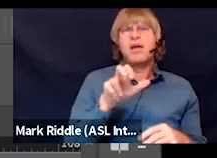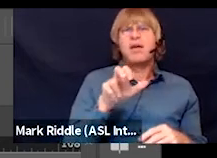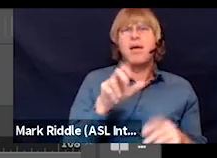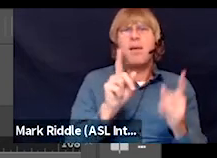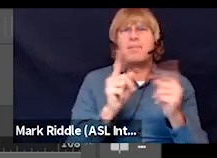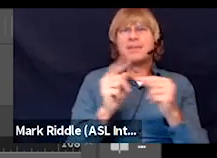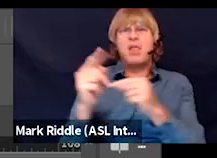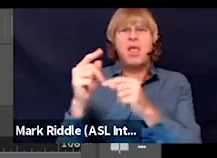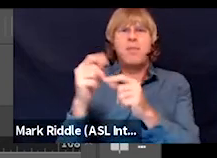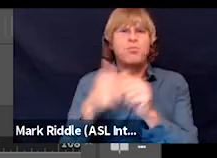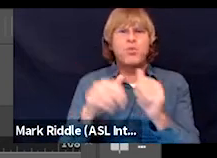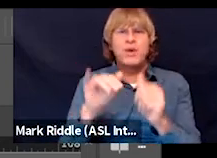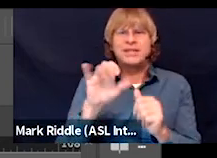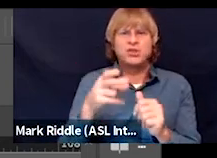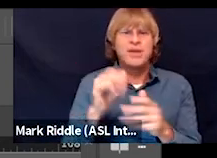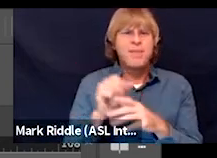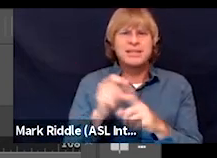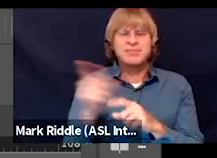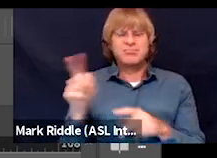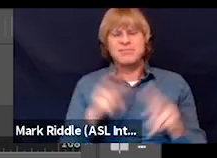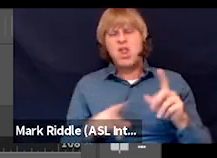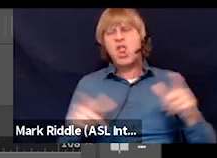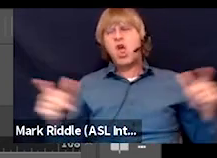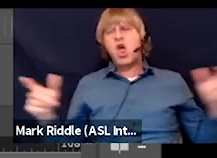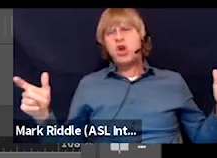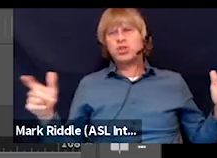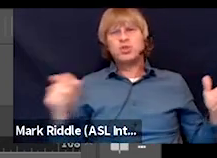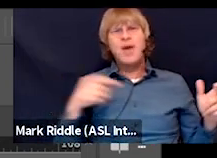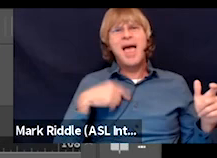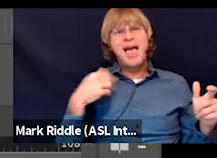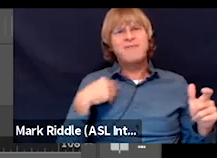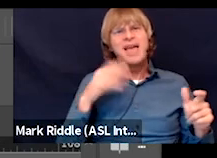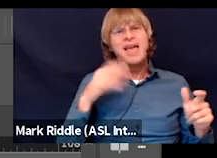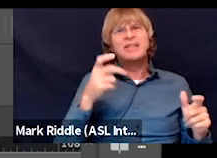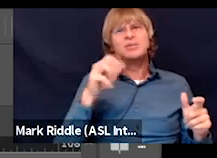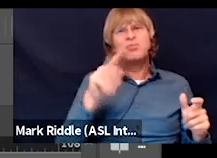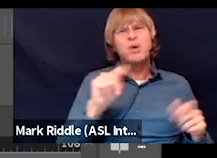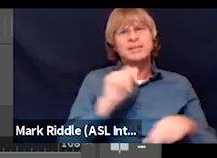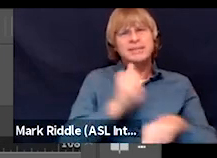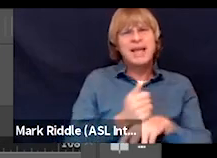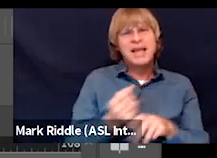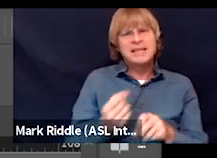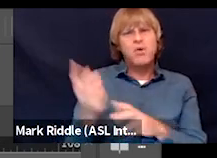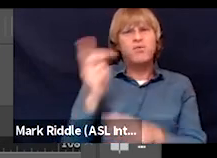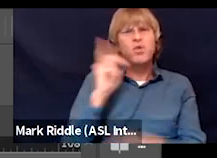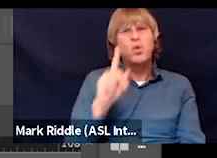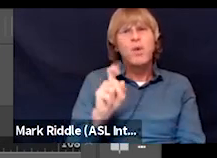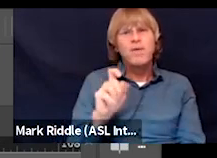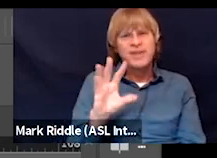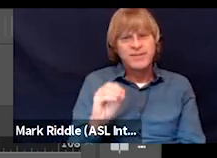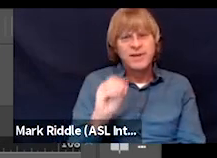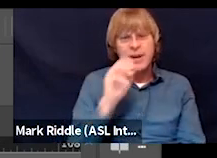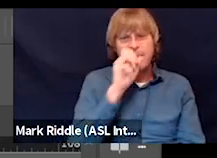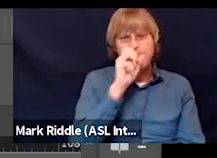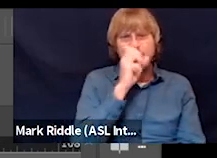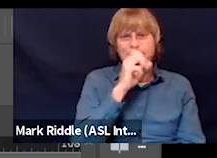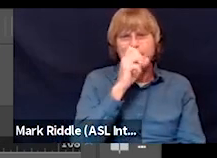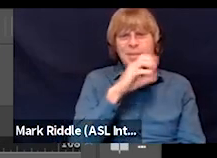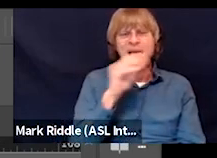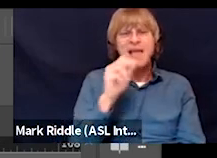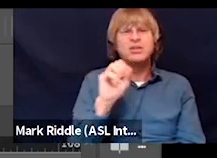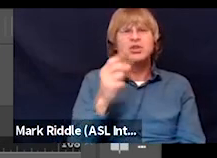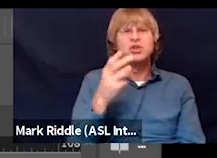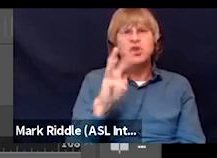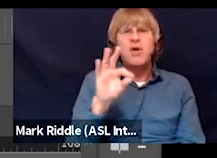per inch. That will make them really large. So I have an export setting for 150 and show